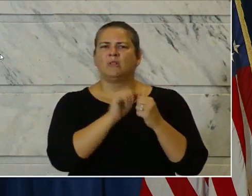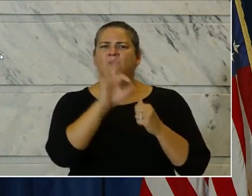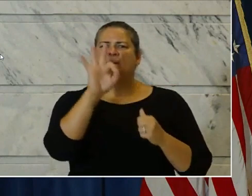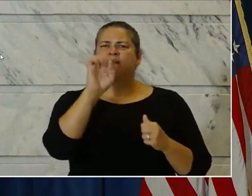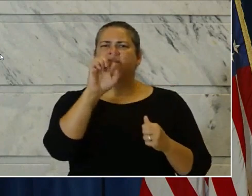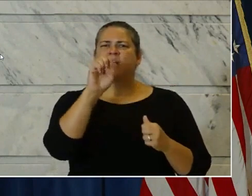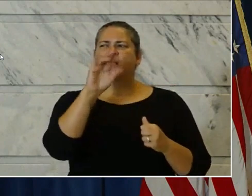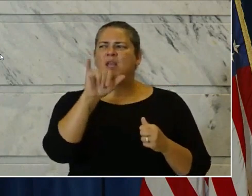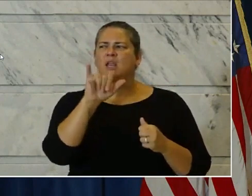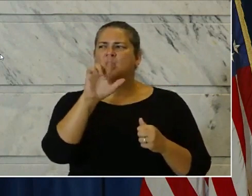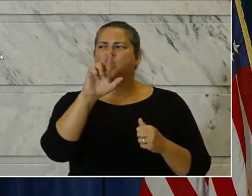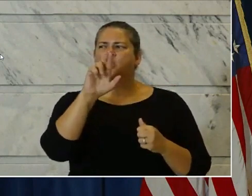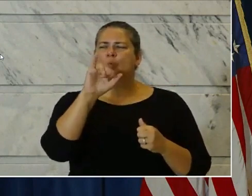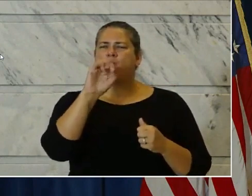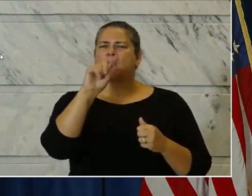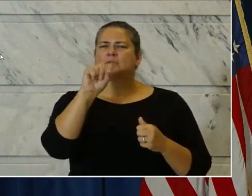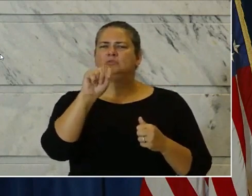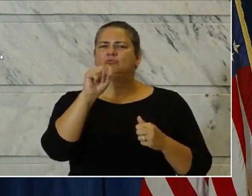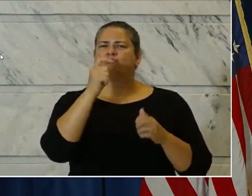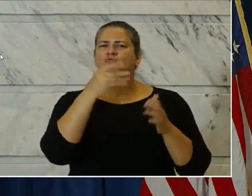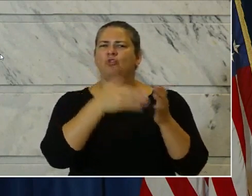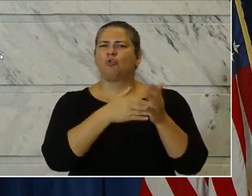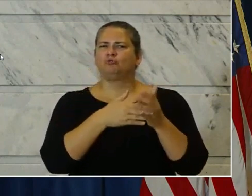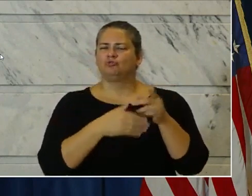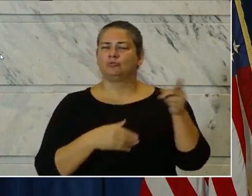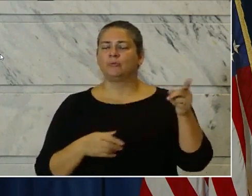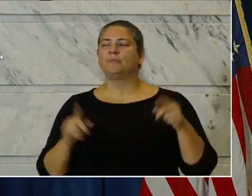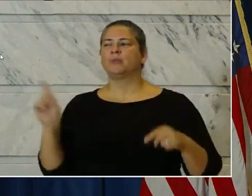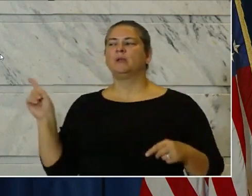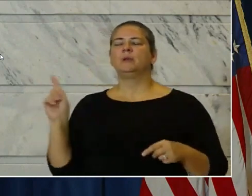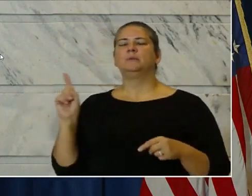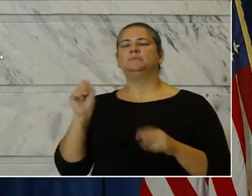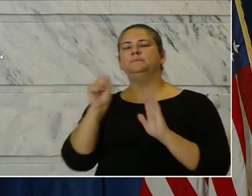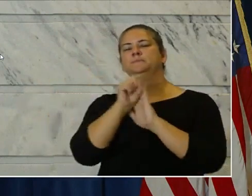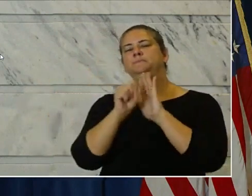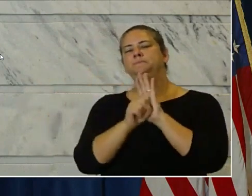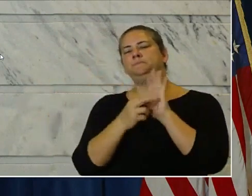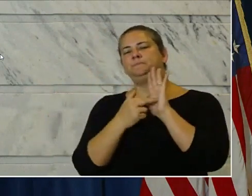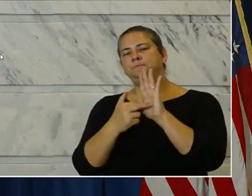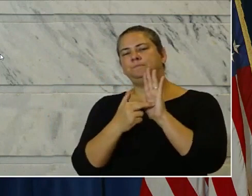charges. So the question is on State Representative Attica Scott, who was